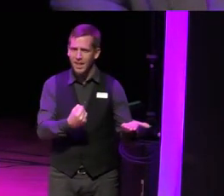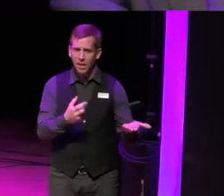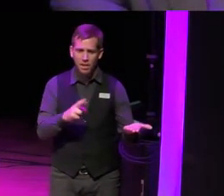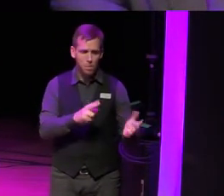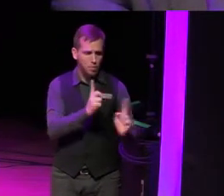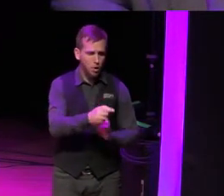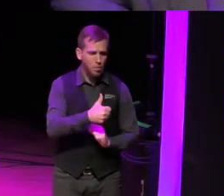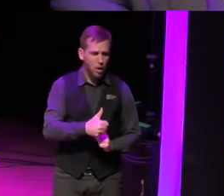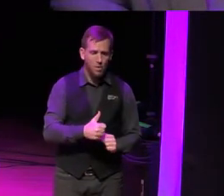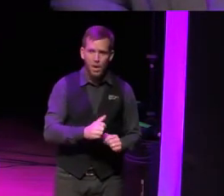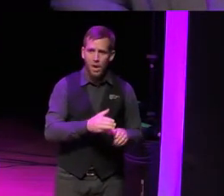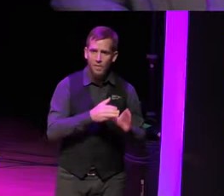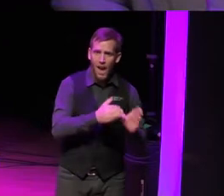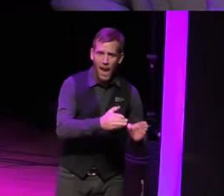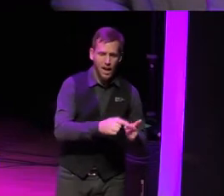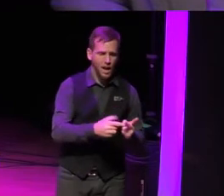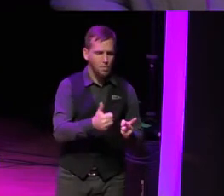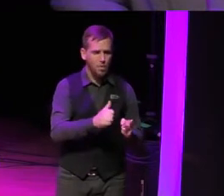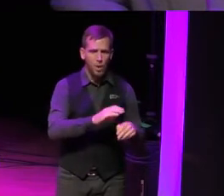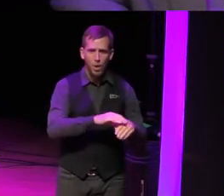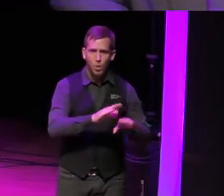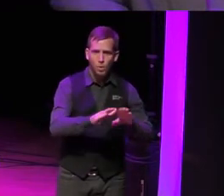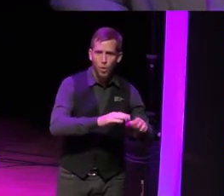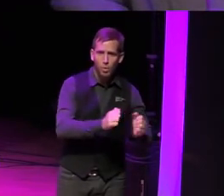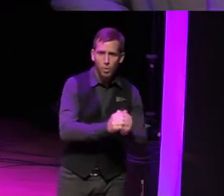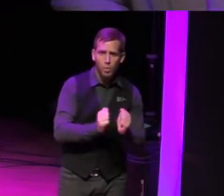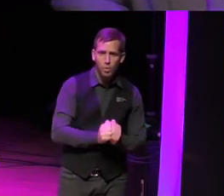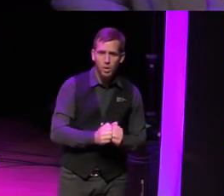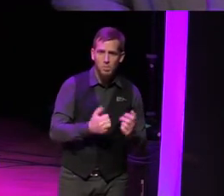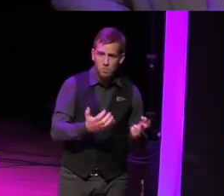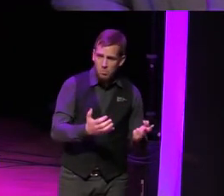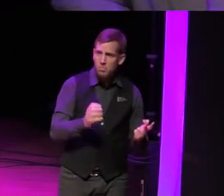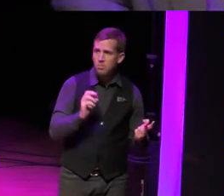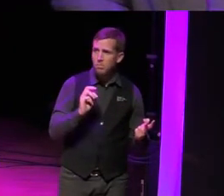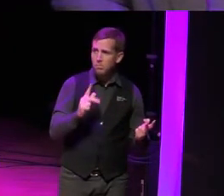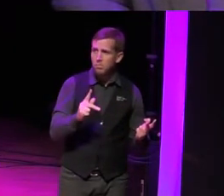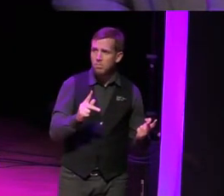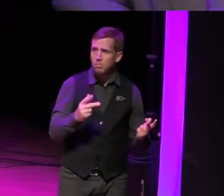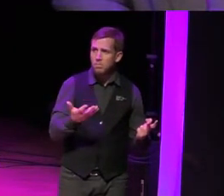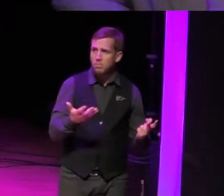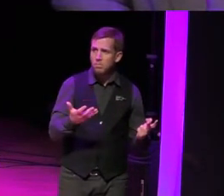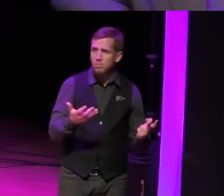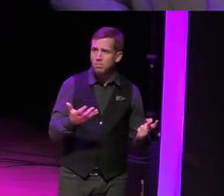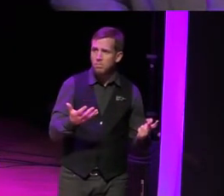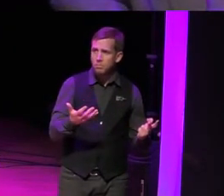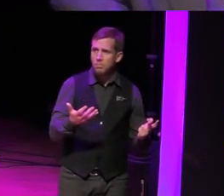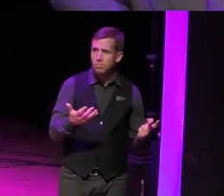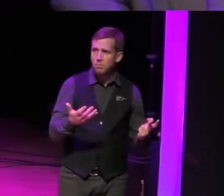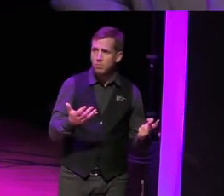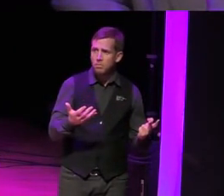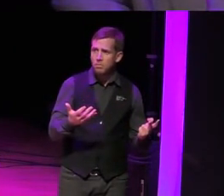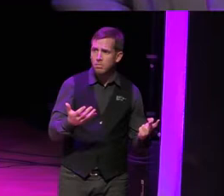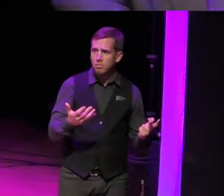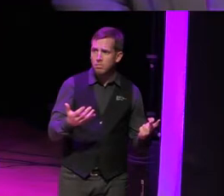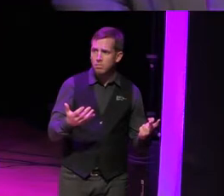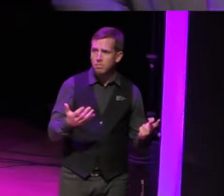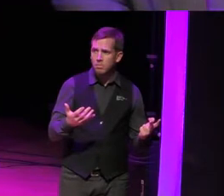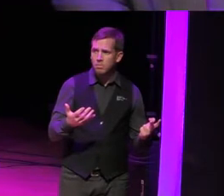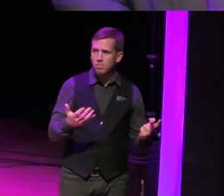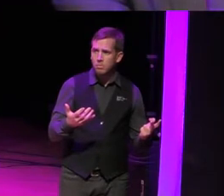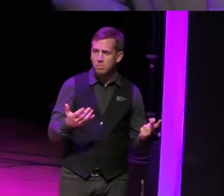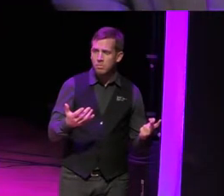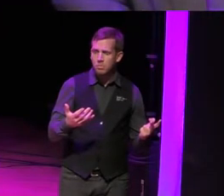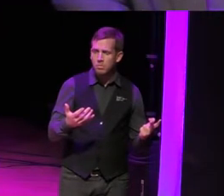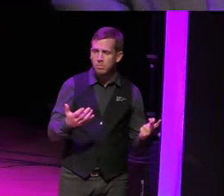need hospital equipment, is it proper that you run to Huawei and buy tablets just because you're going to get a big